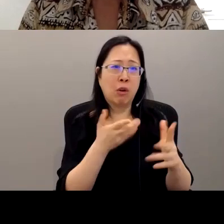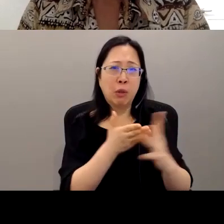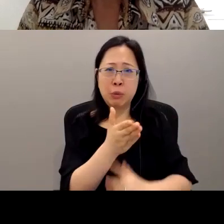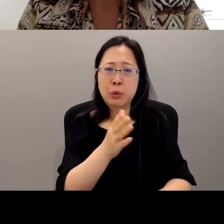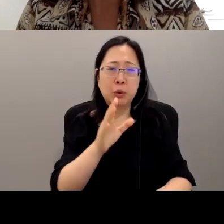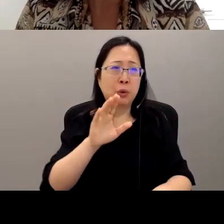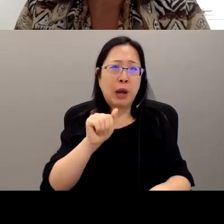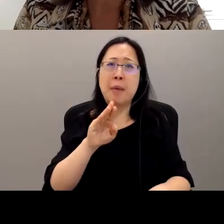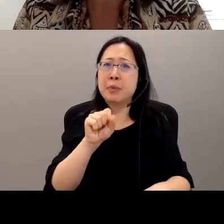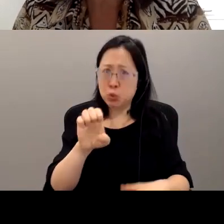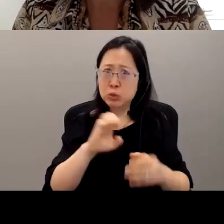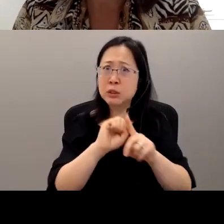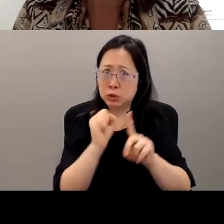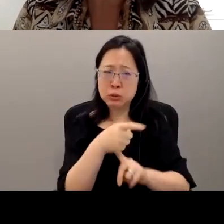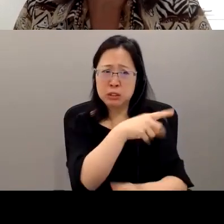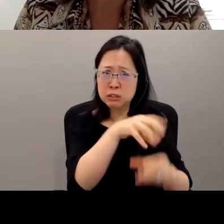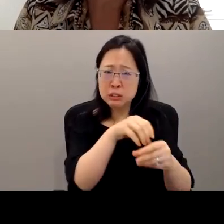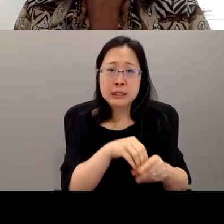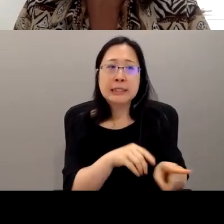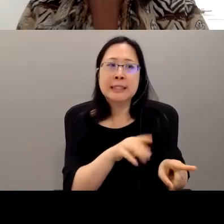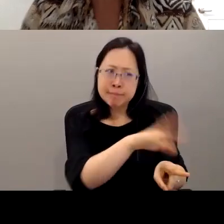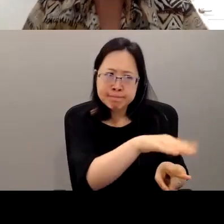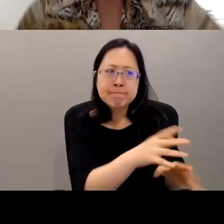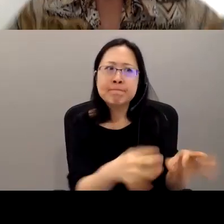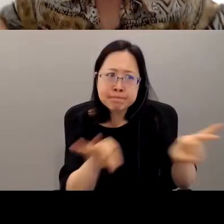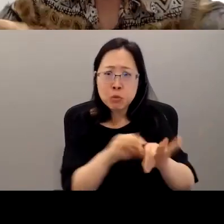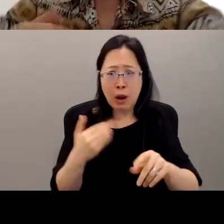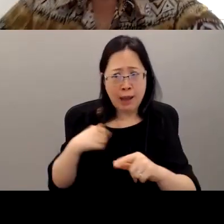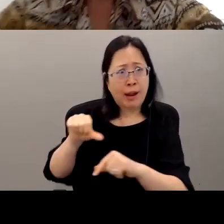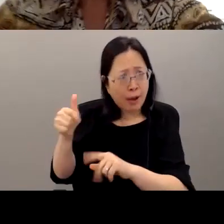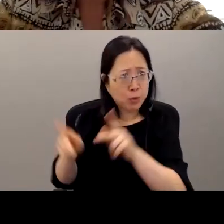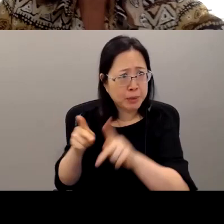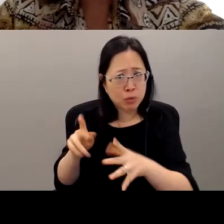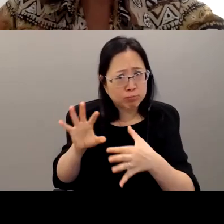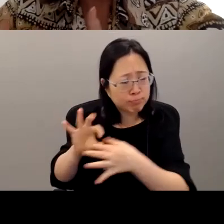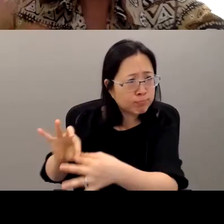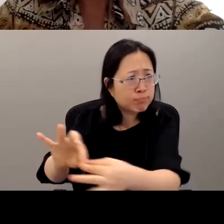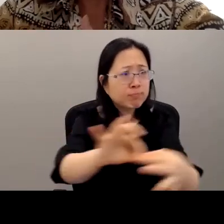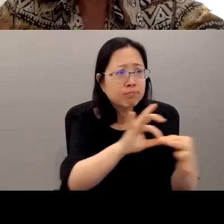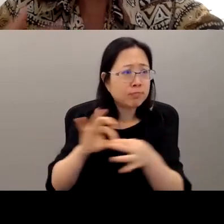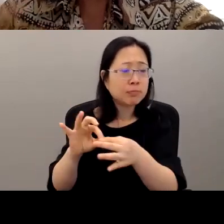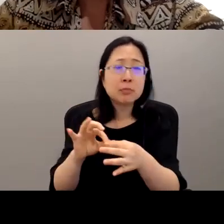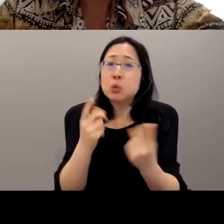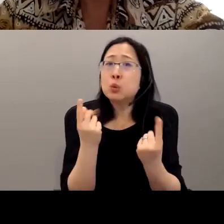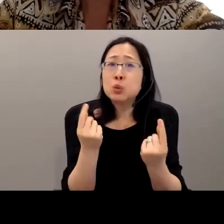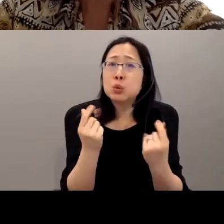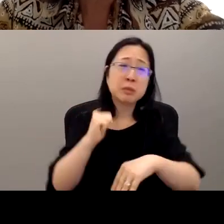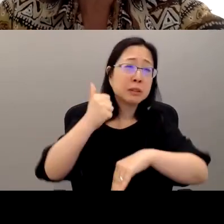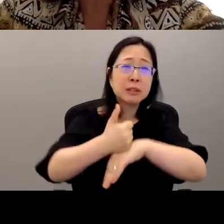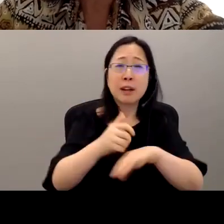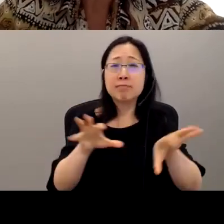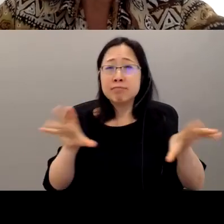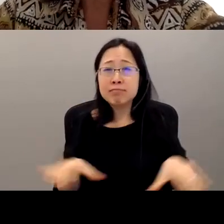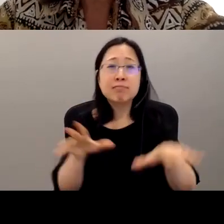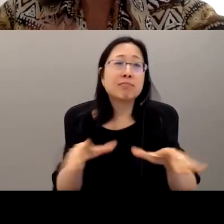situation, where we connect them to others in the community. And by doing a fun craft